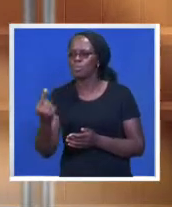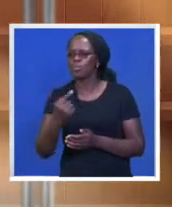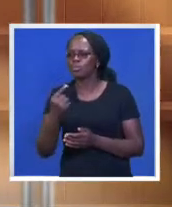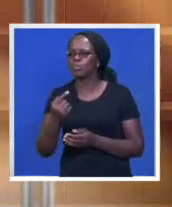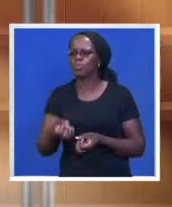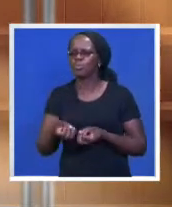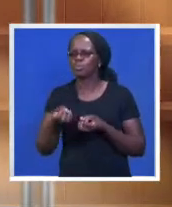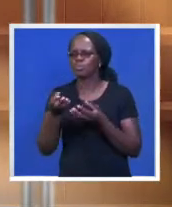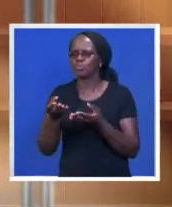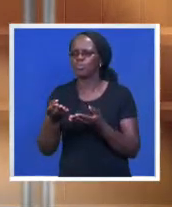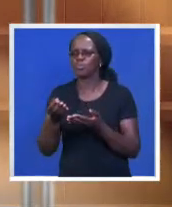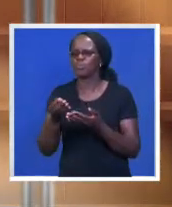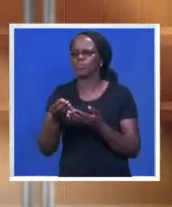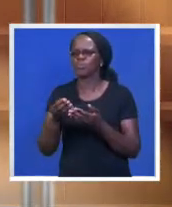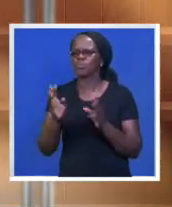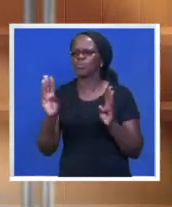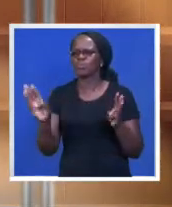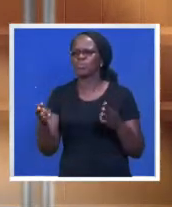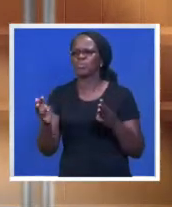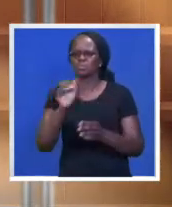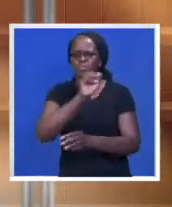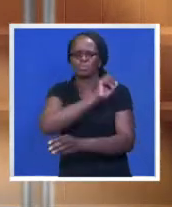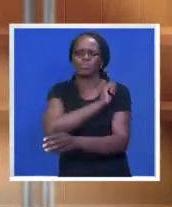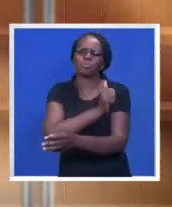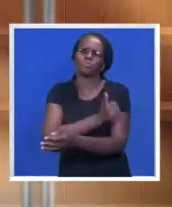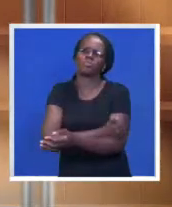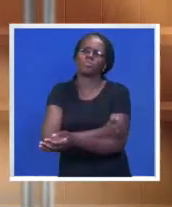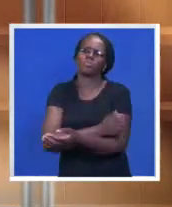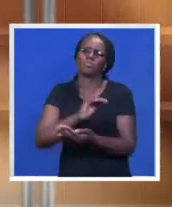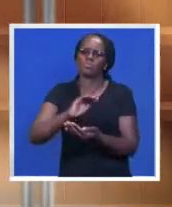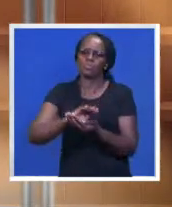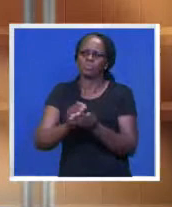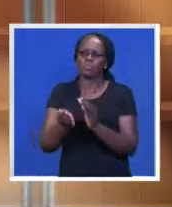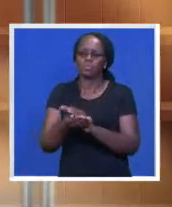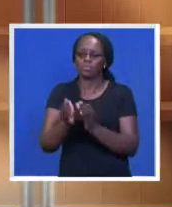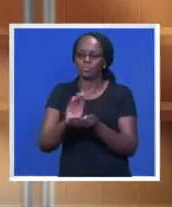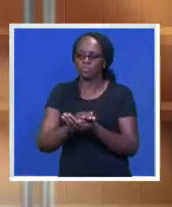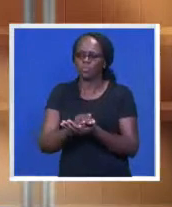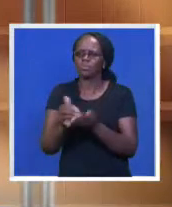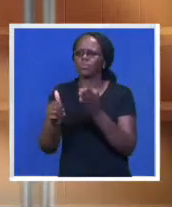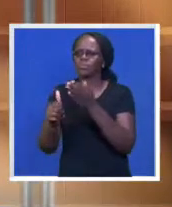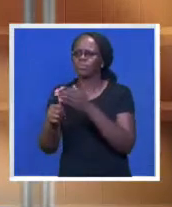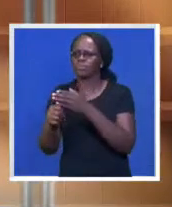over creation? The answer is God.